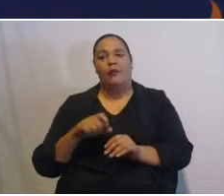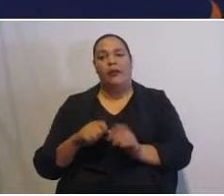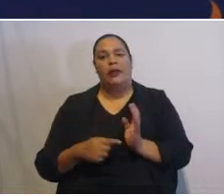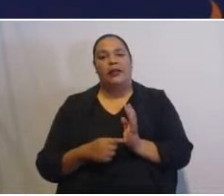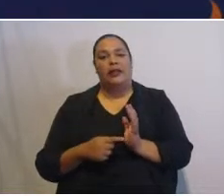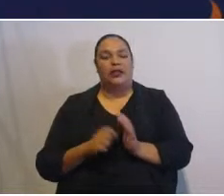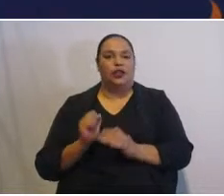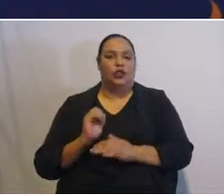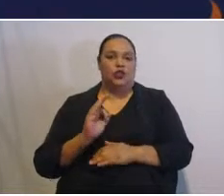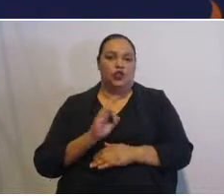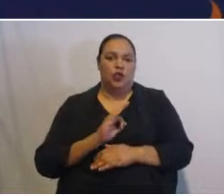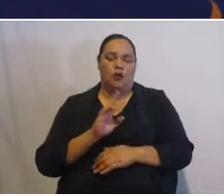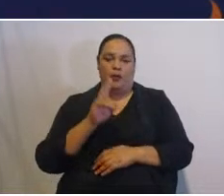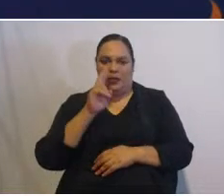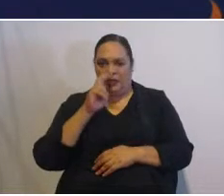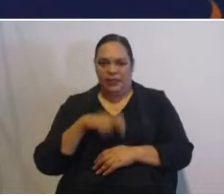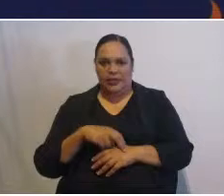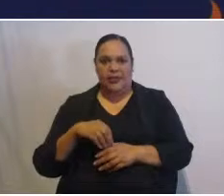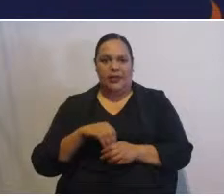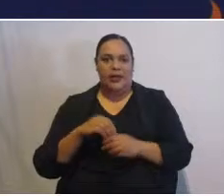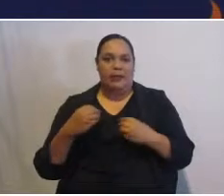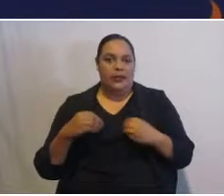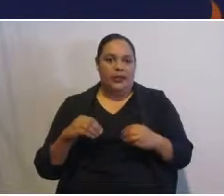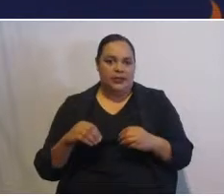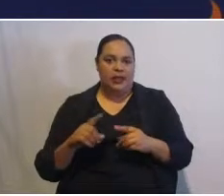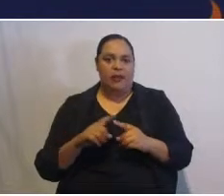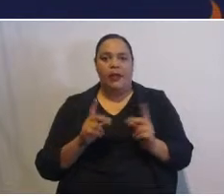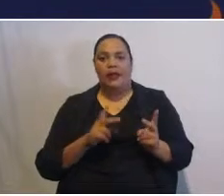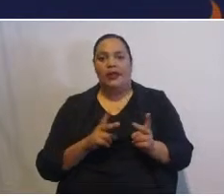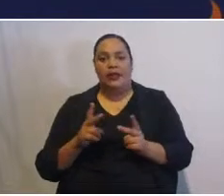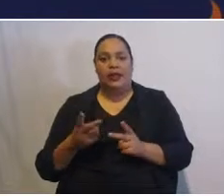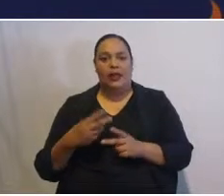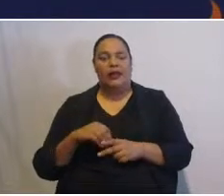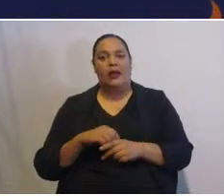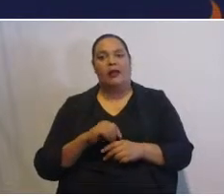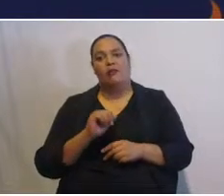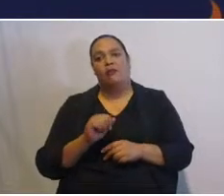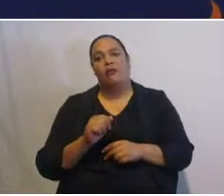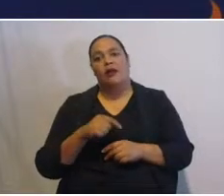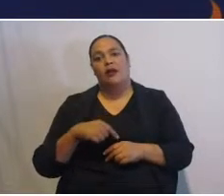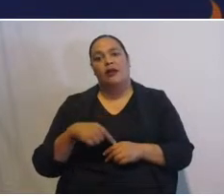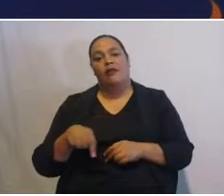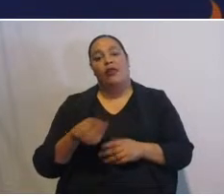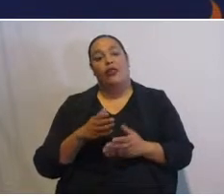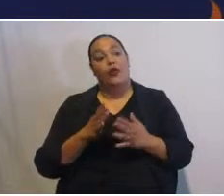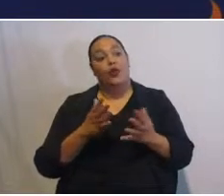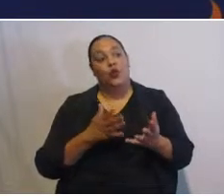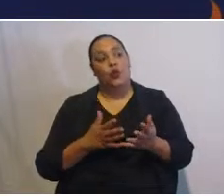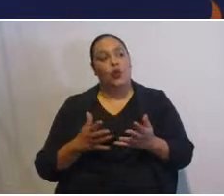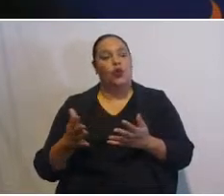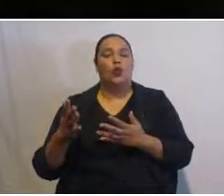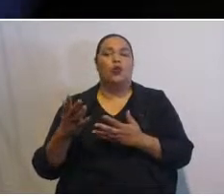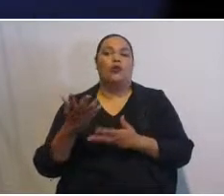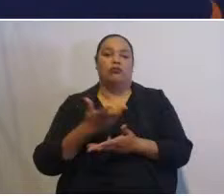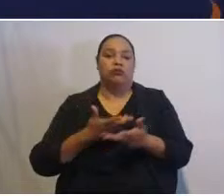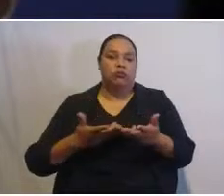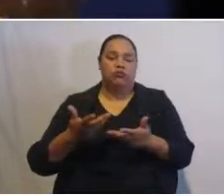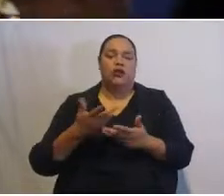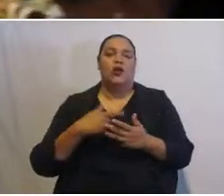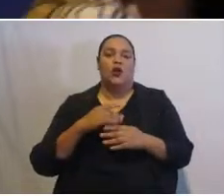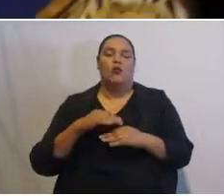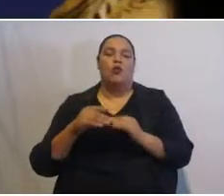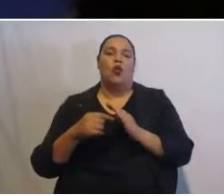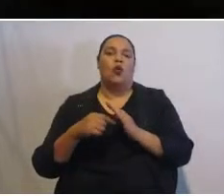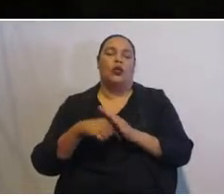technical staff that's required in the business. But again, through this hearings, we'll give you more detail on that